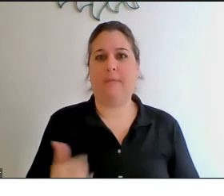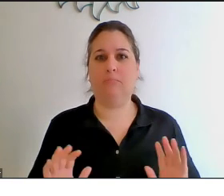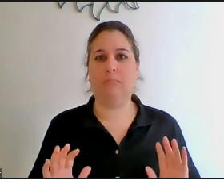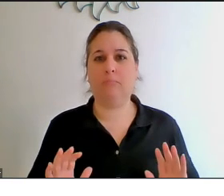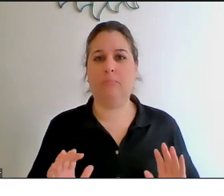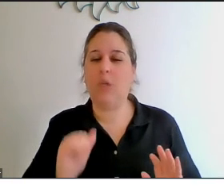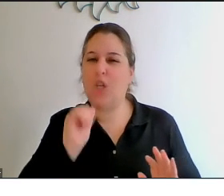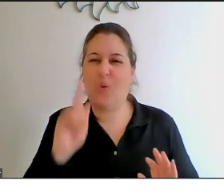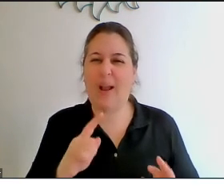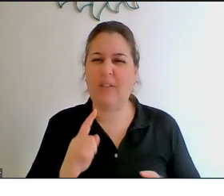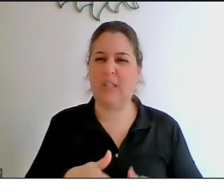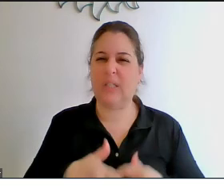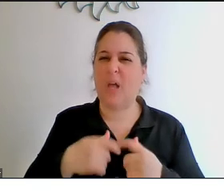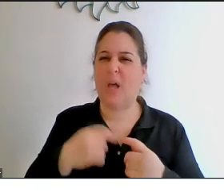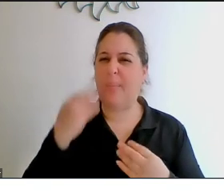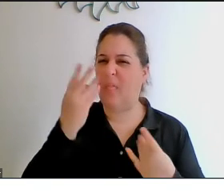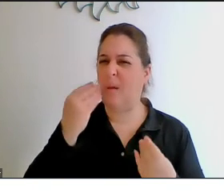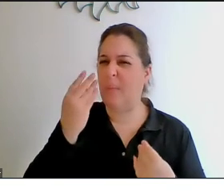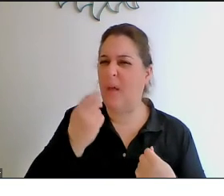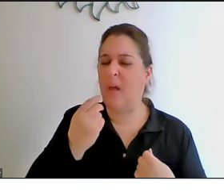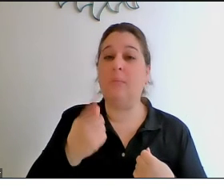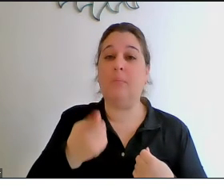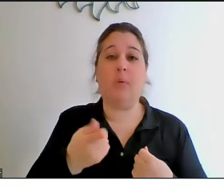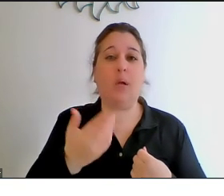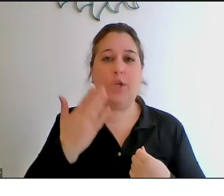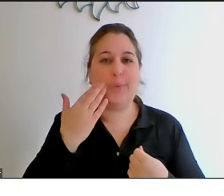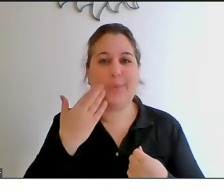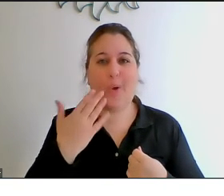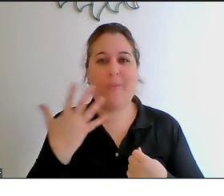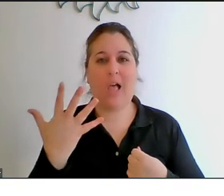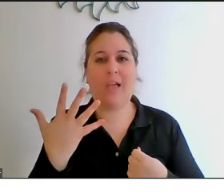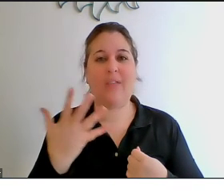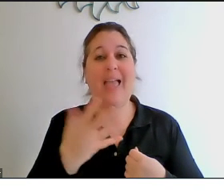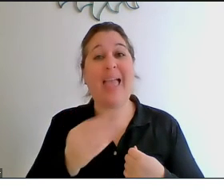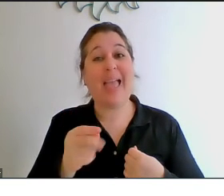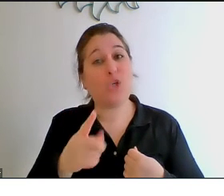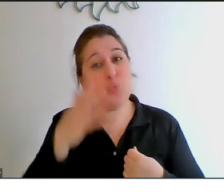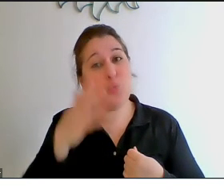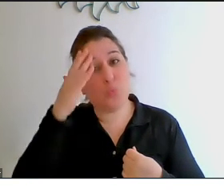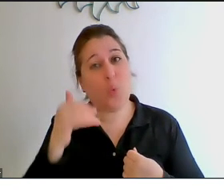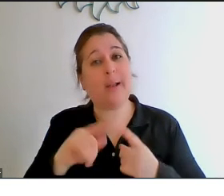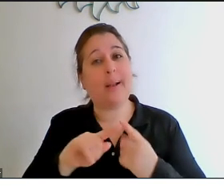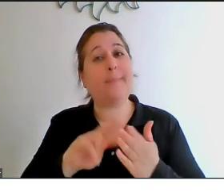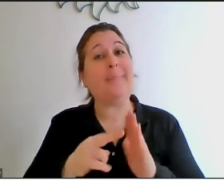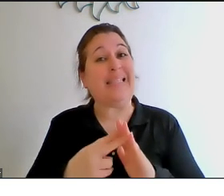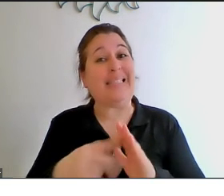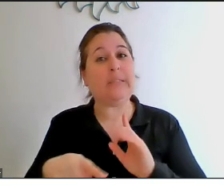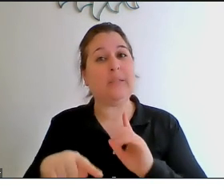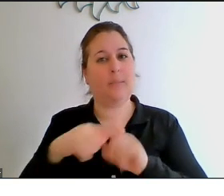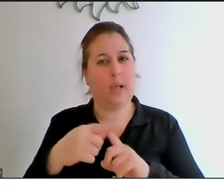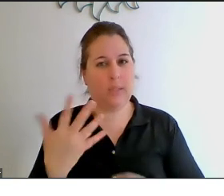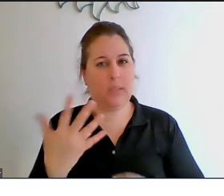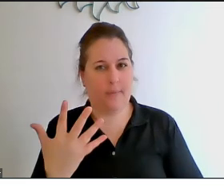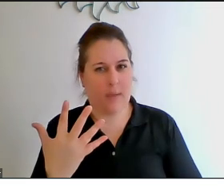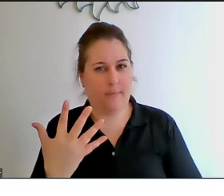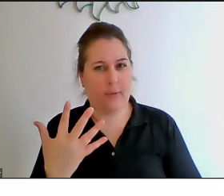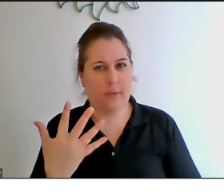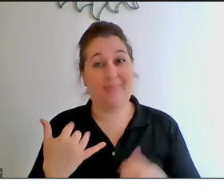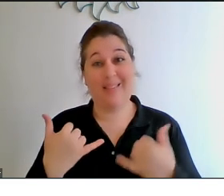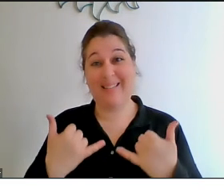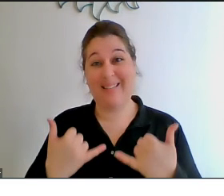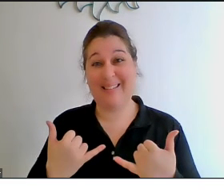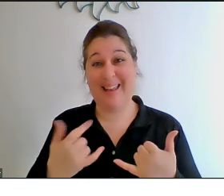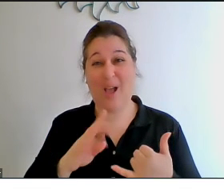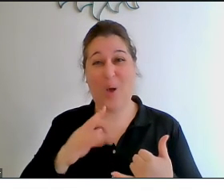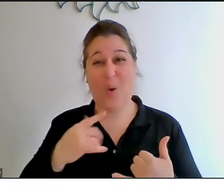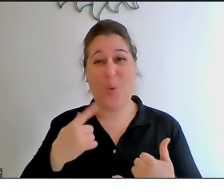5. And we don't even think about it. We don't even think to put a positive in front because we automatically think of positives. Well, you are in